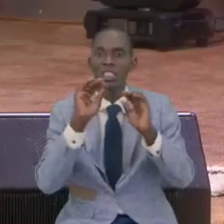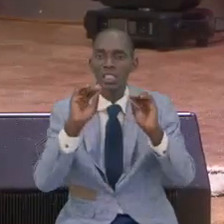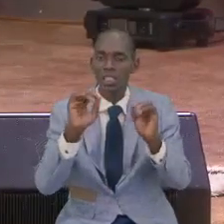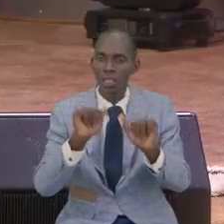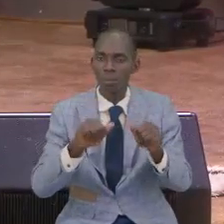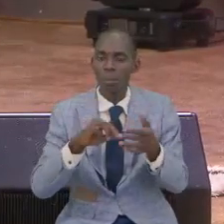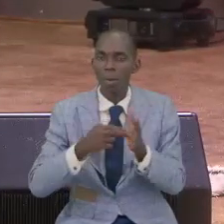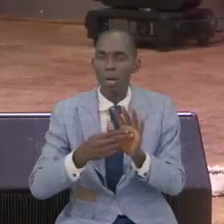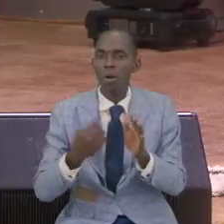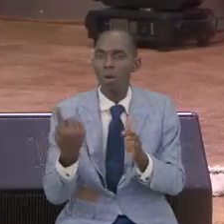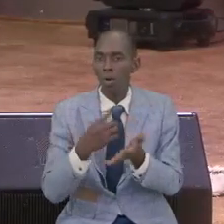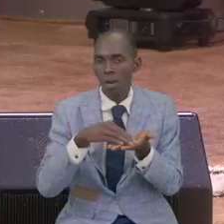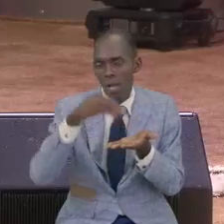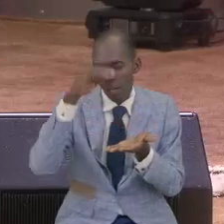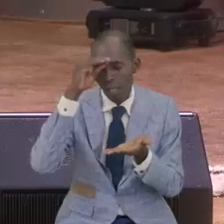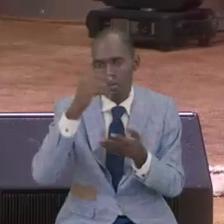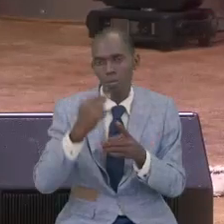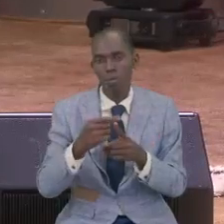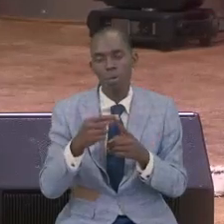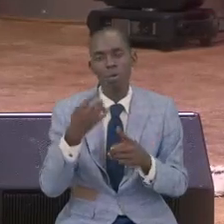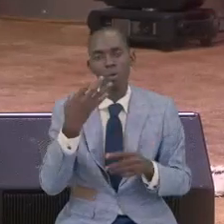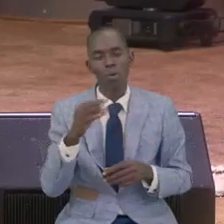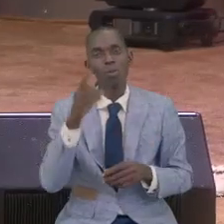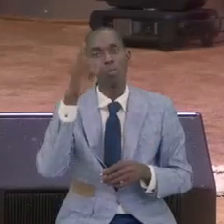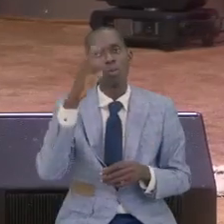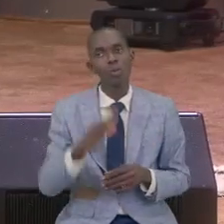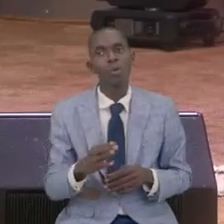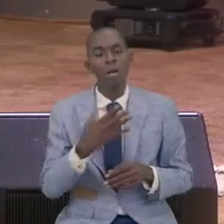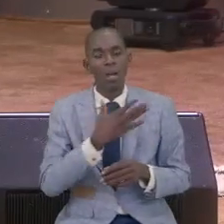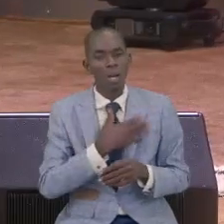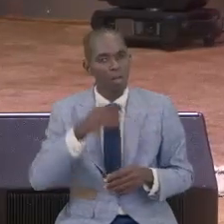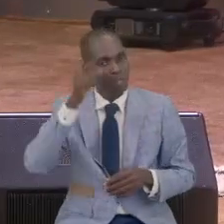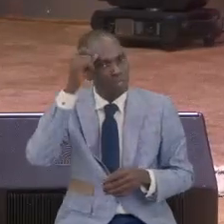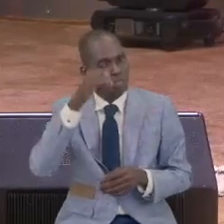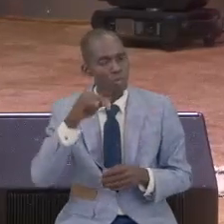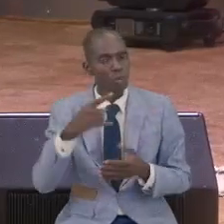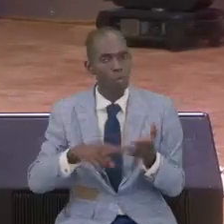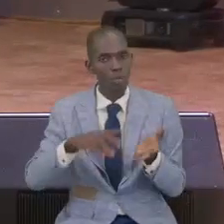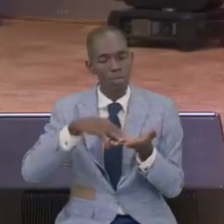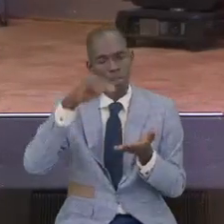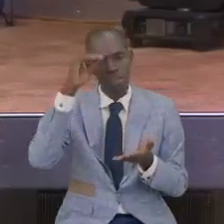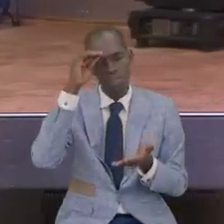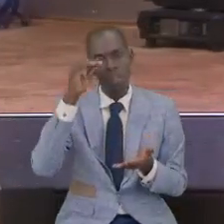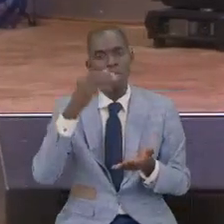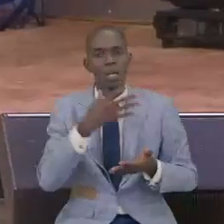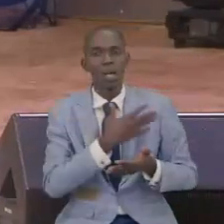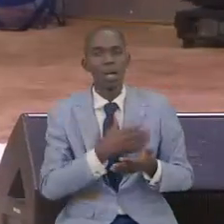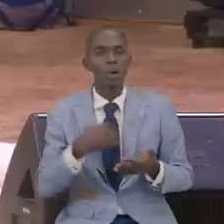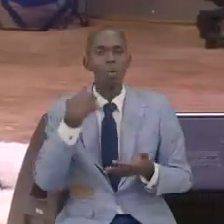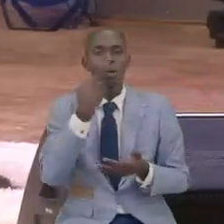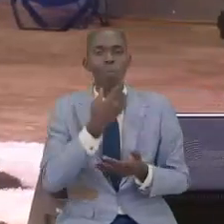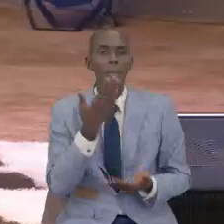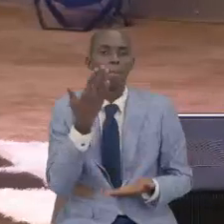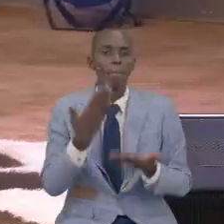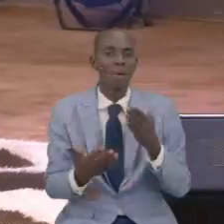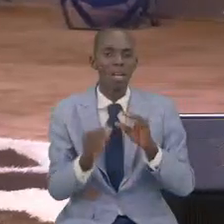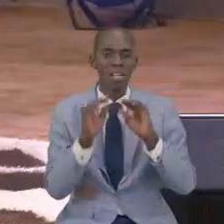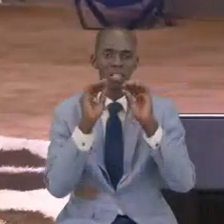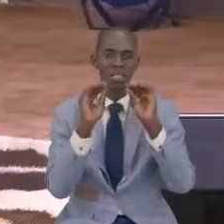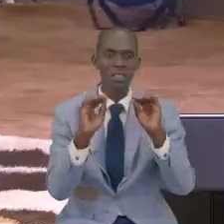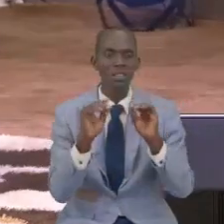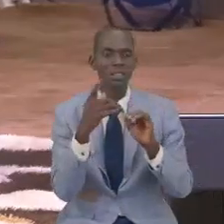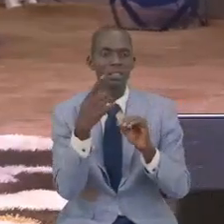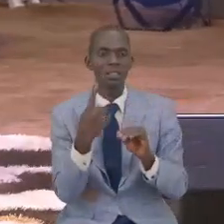of God, understand what he's hearing, and live by what he's hearing. In who we might